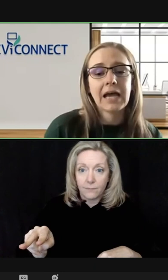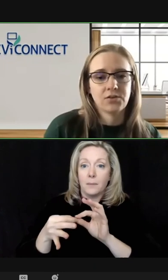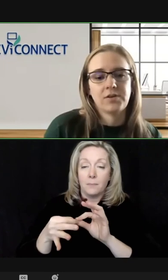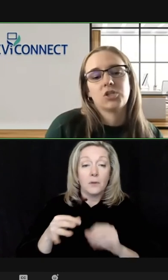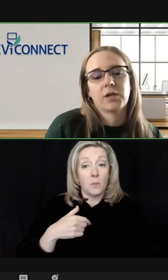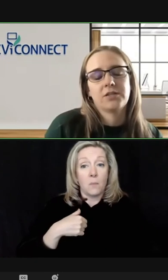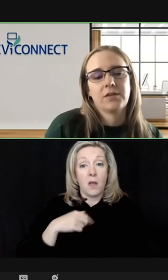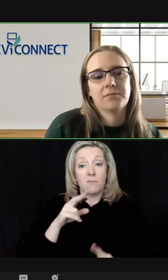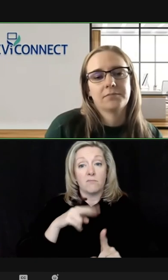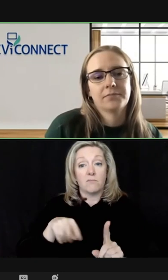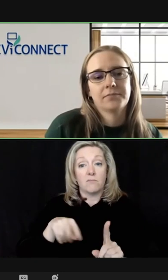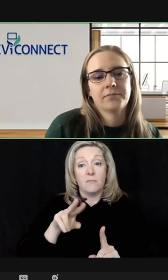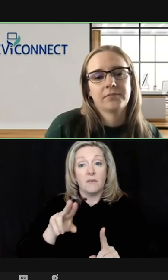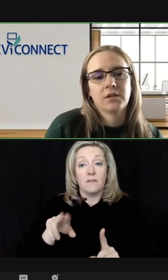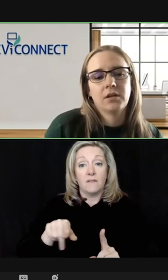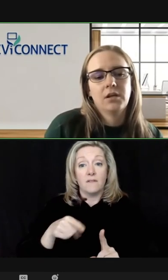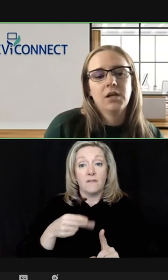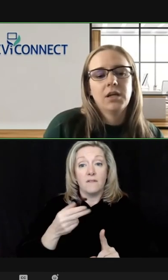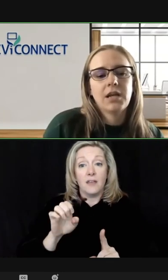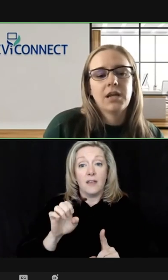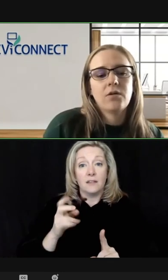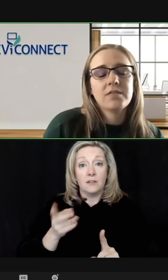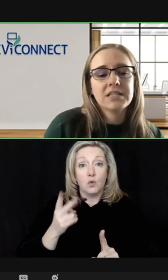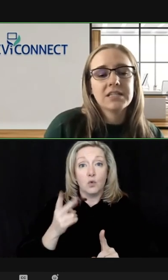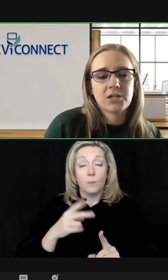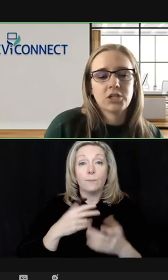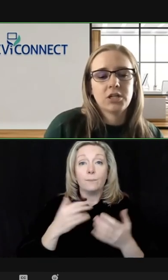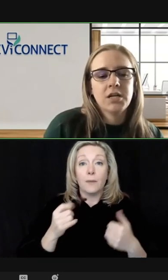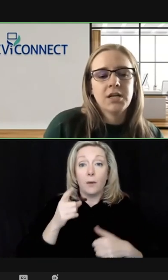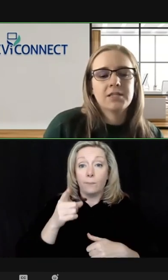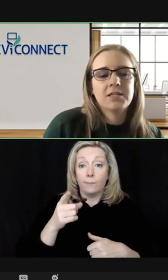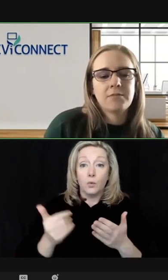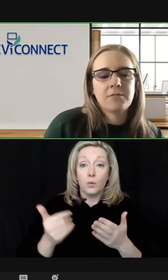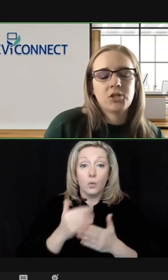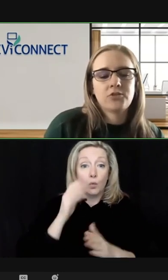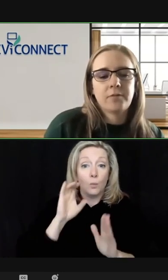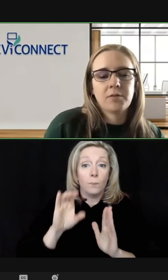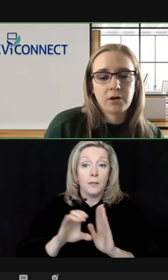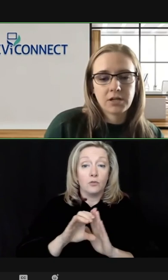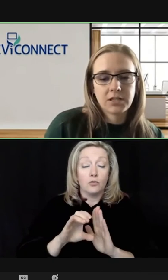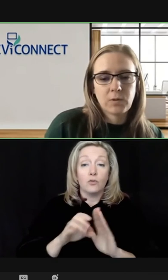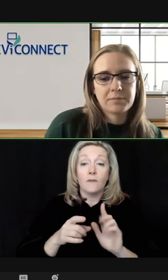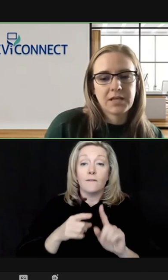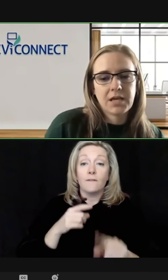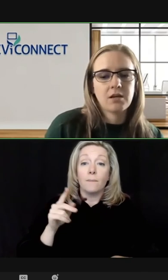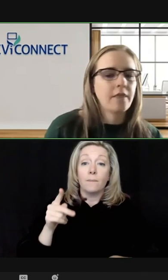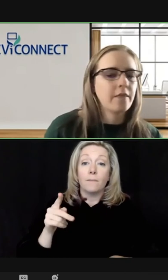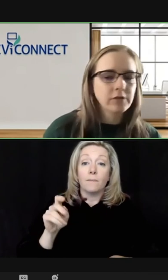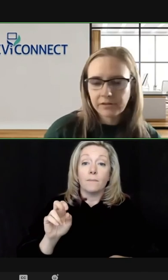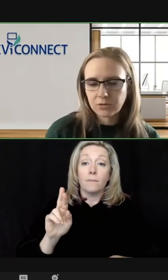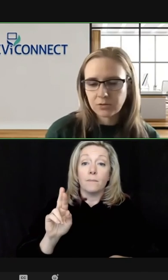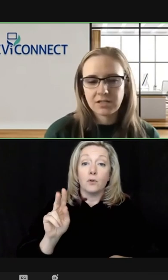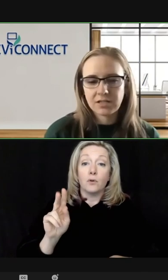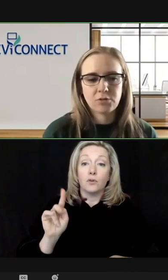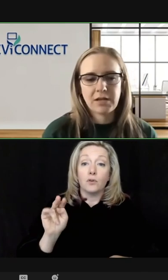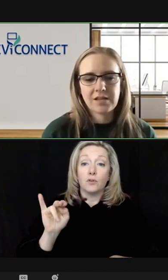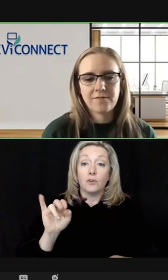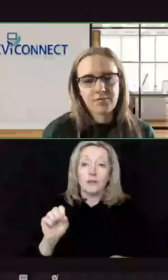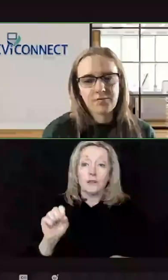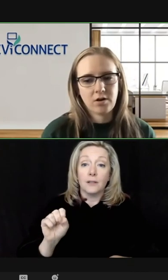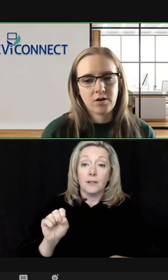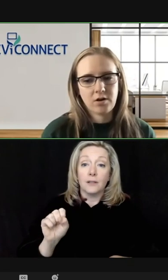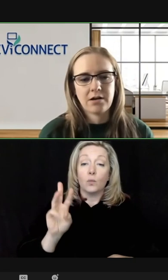this as phase 2 activity. Now, this picture is an image from the Perkins website, another great resource that I'm